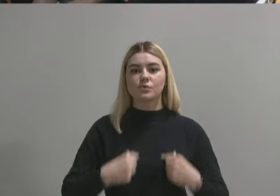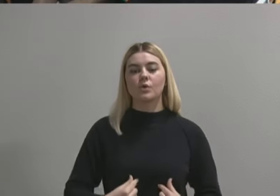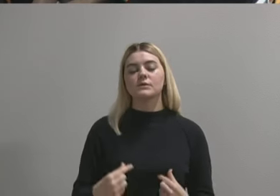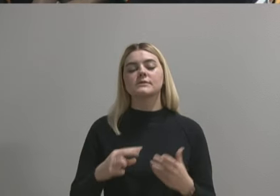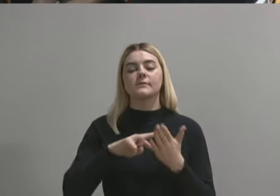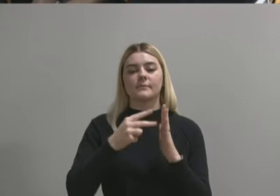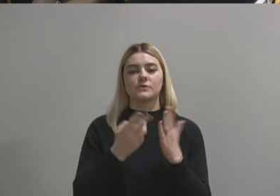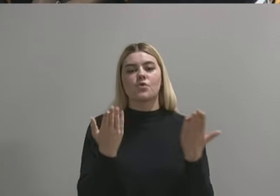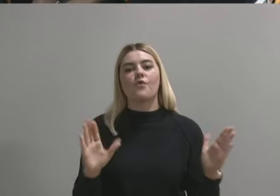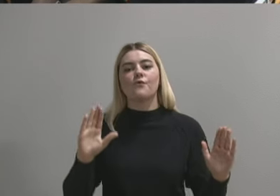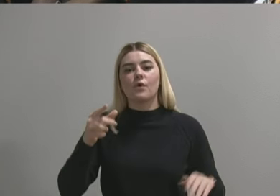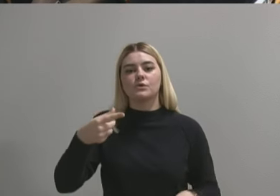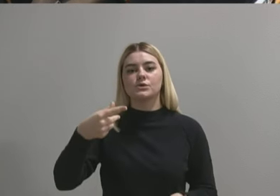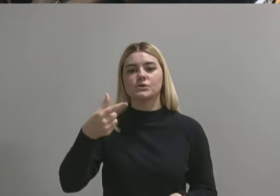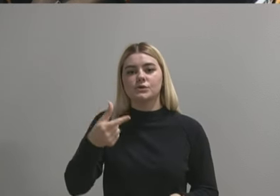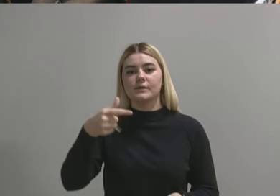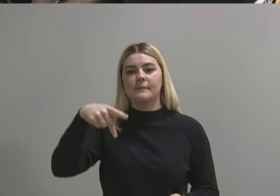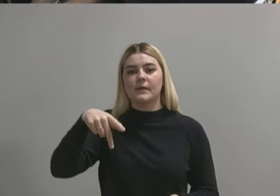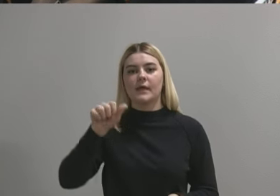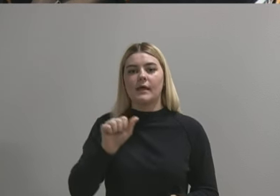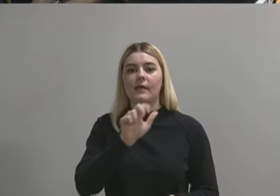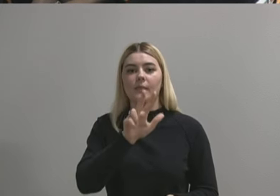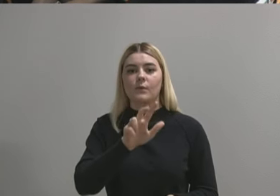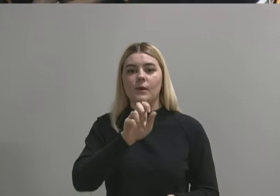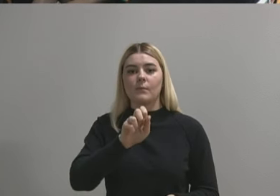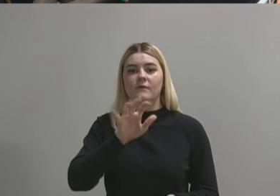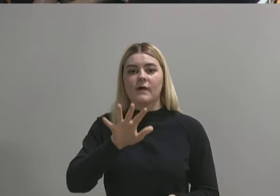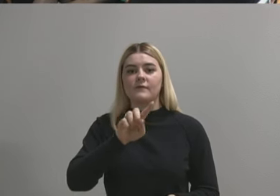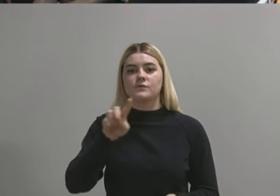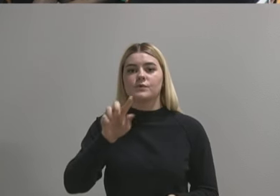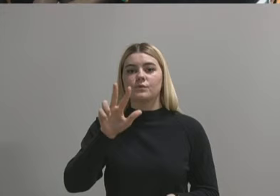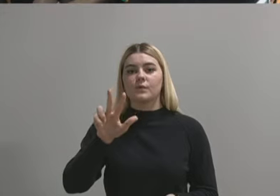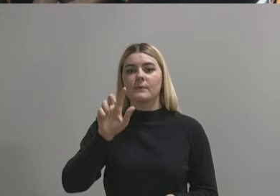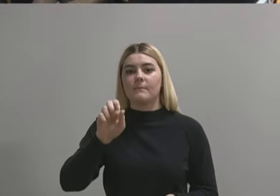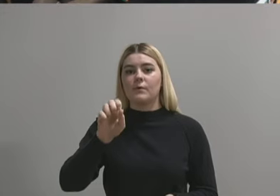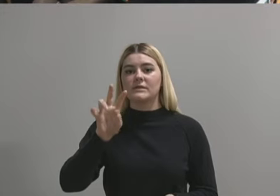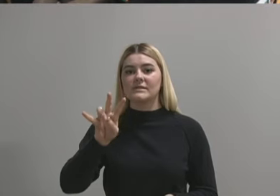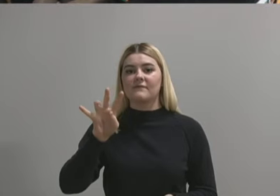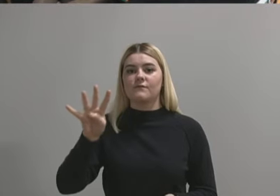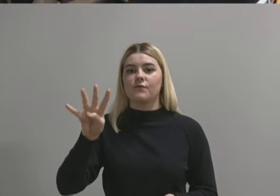of 3.5 to 3.744, would you please rise?